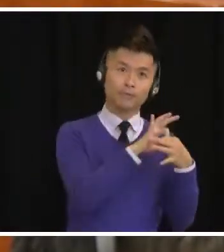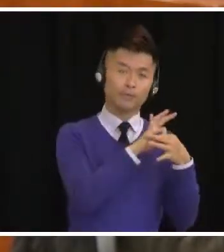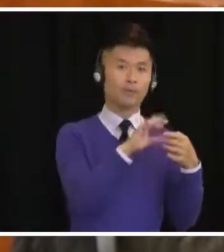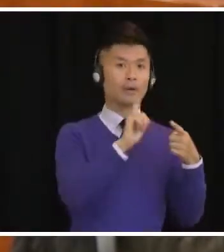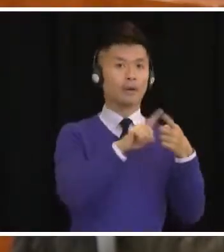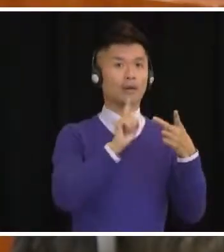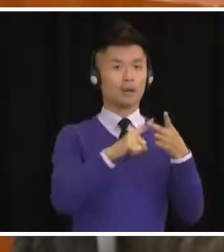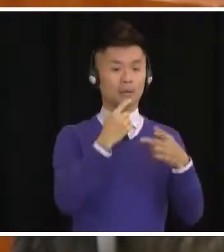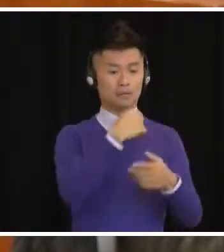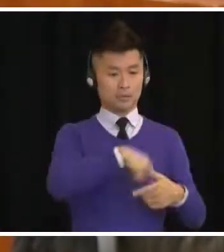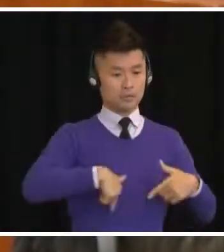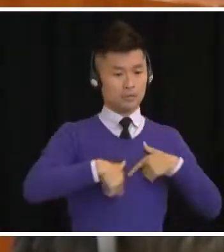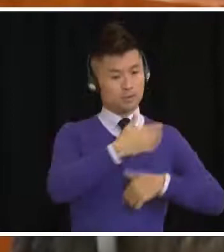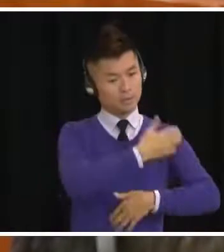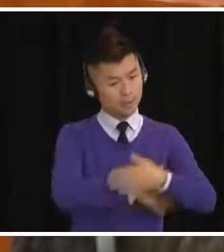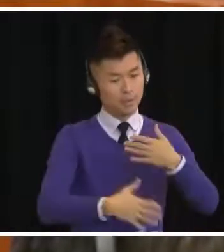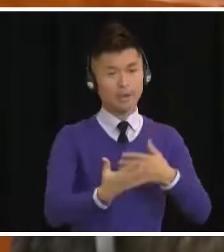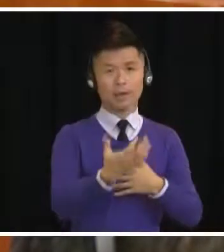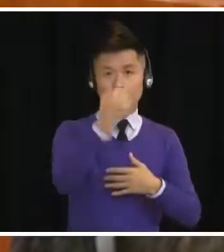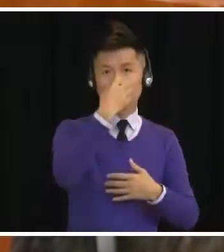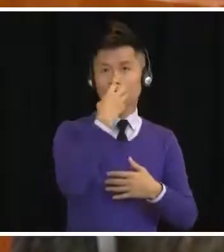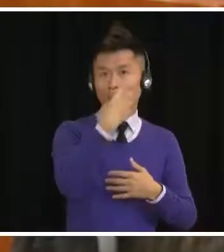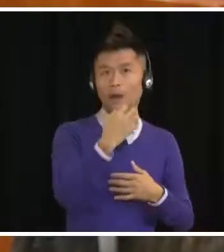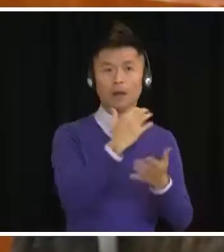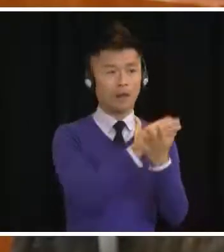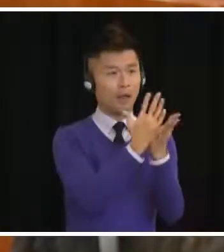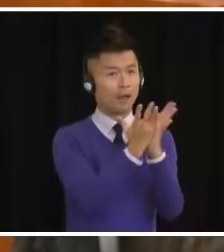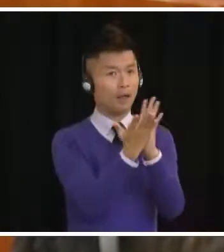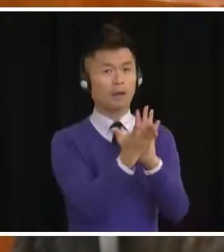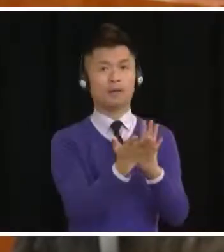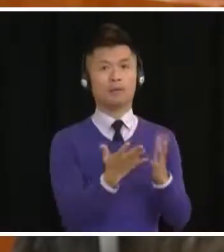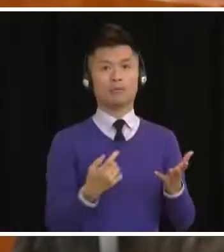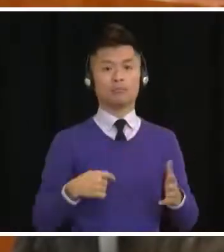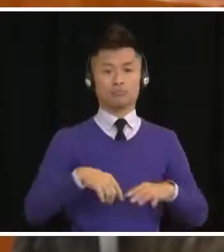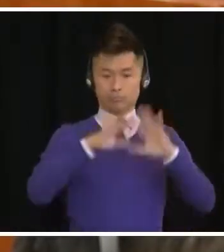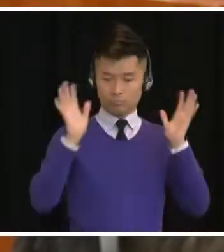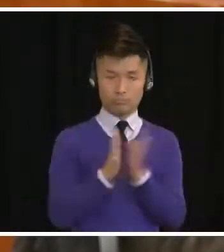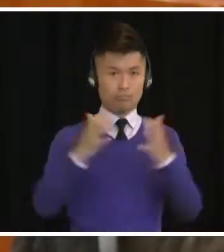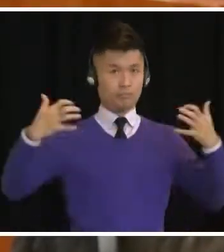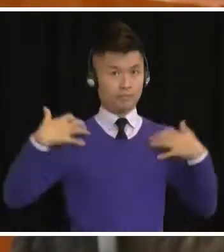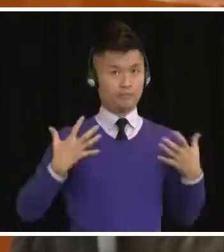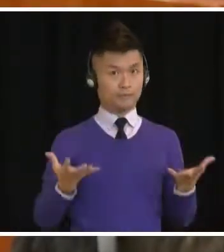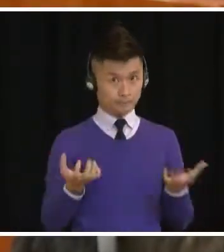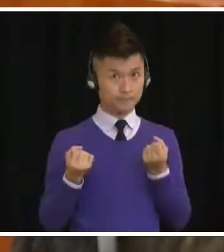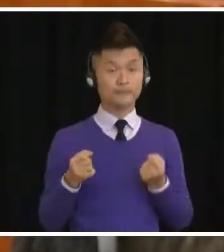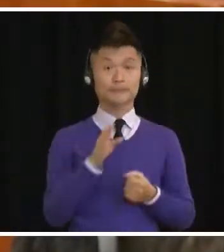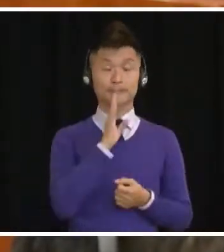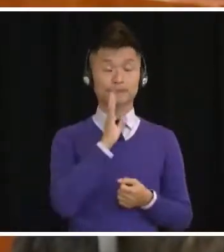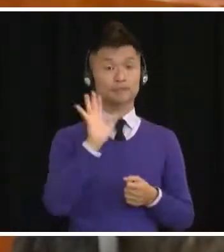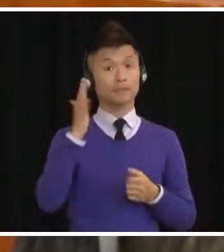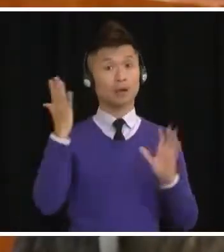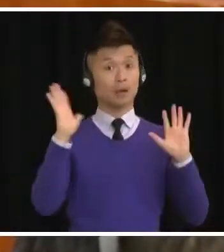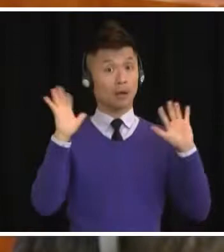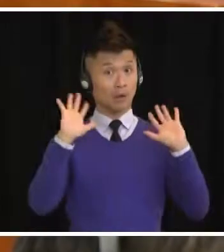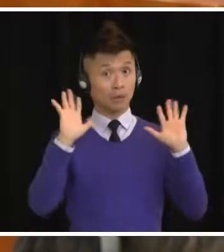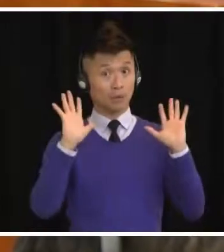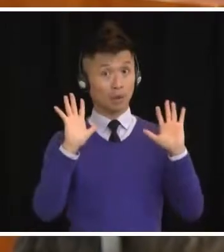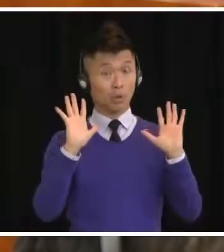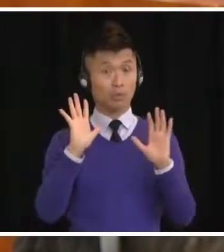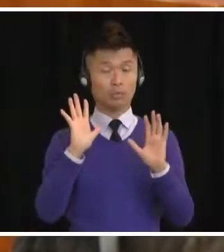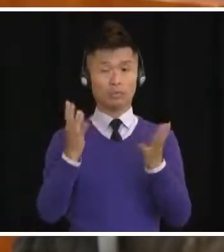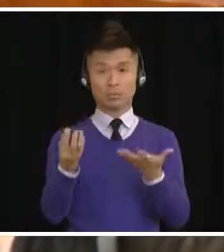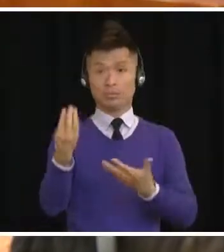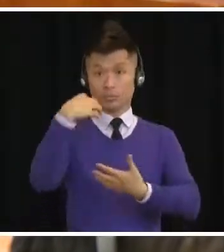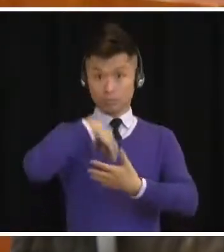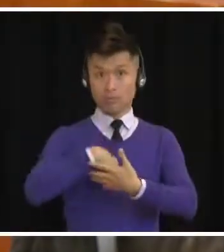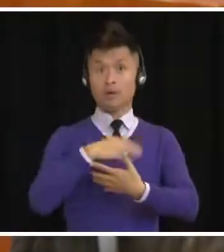about children's rights violations, infringement on the human rights of people with disabilities